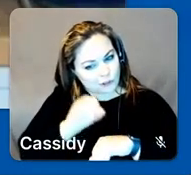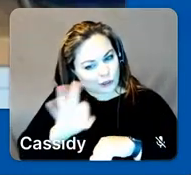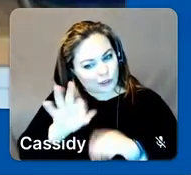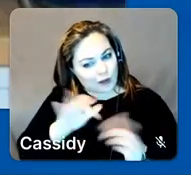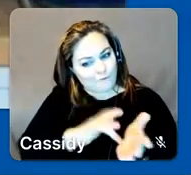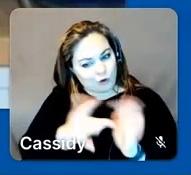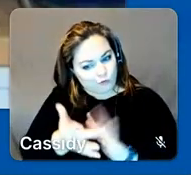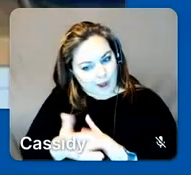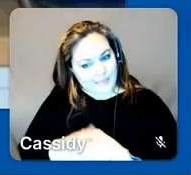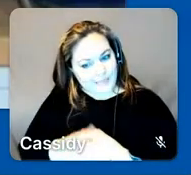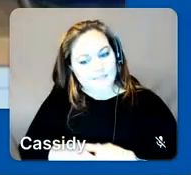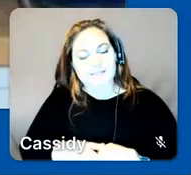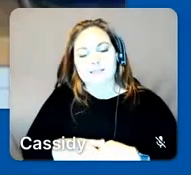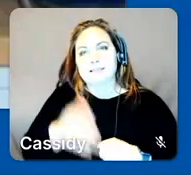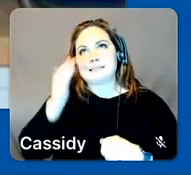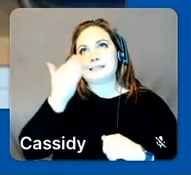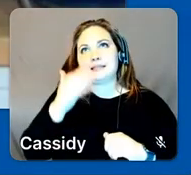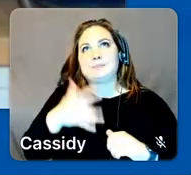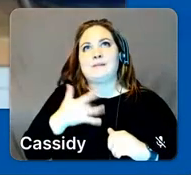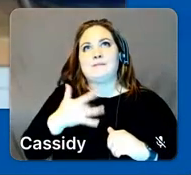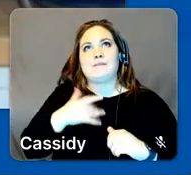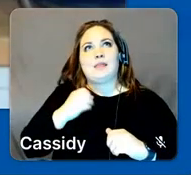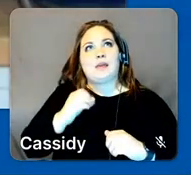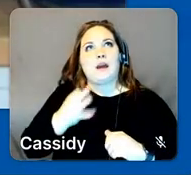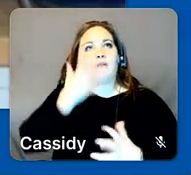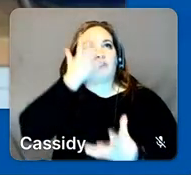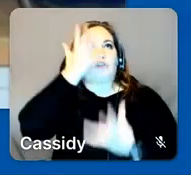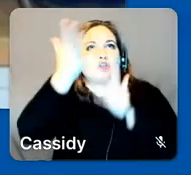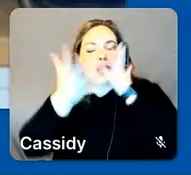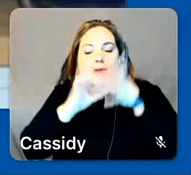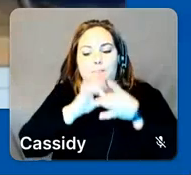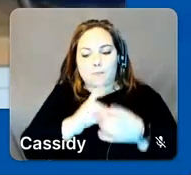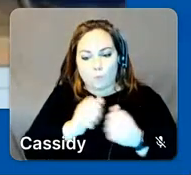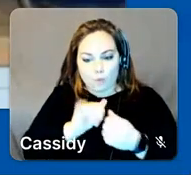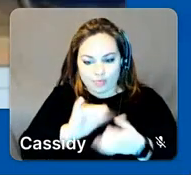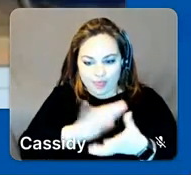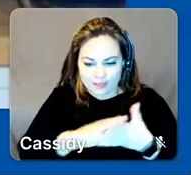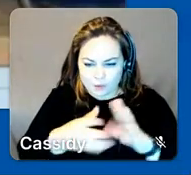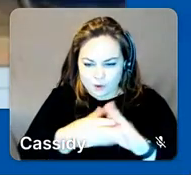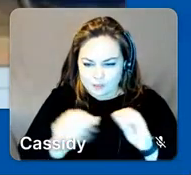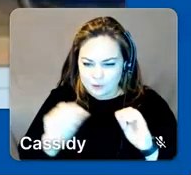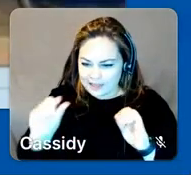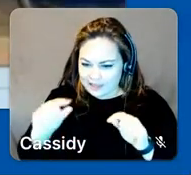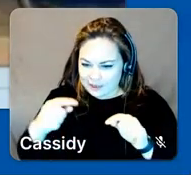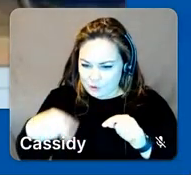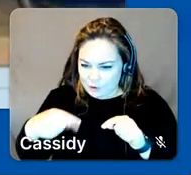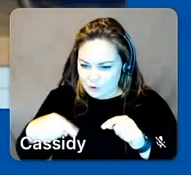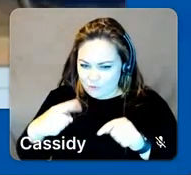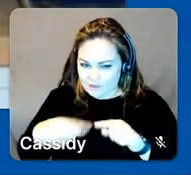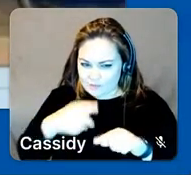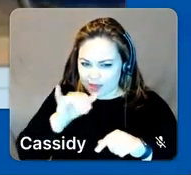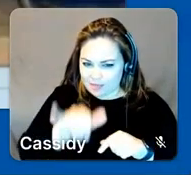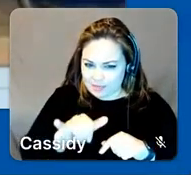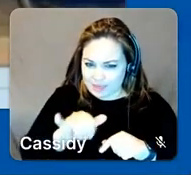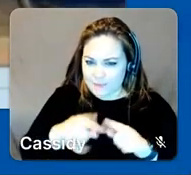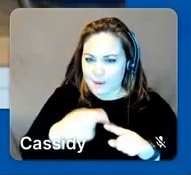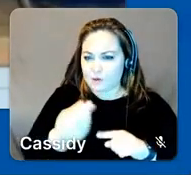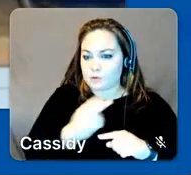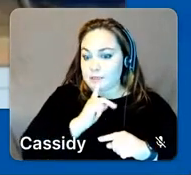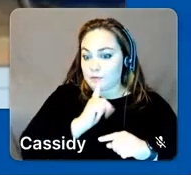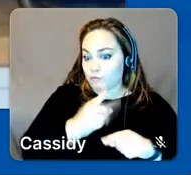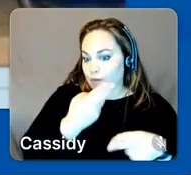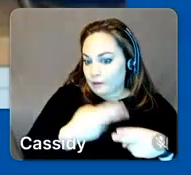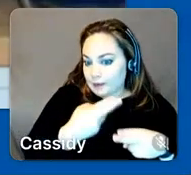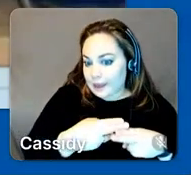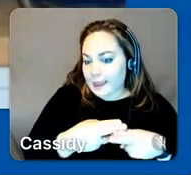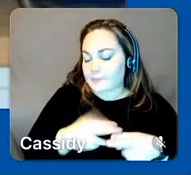there seemed to be this sense of shame still attached to it. So I was a little bit nervous about that, about using the real names. And I had an